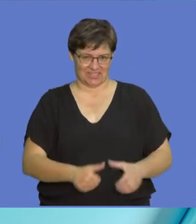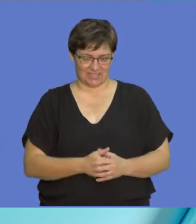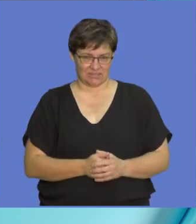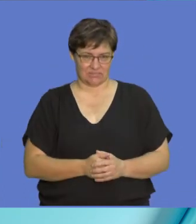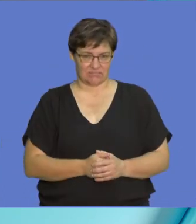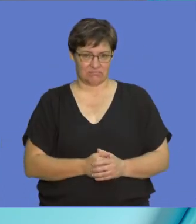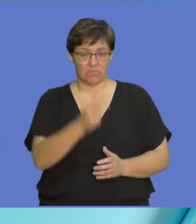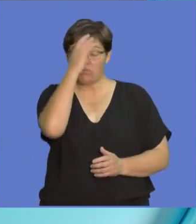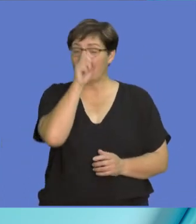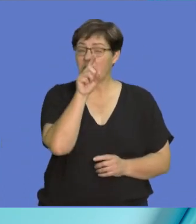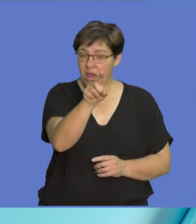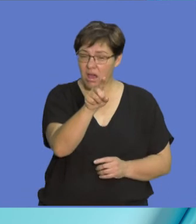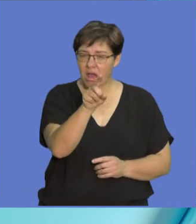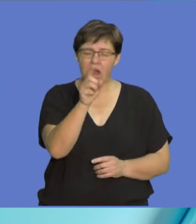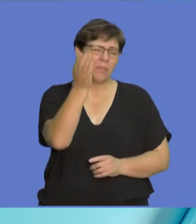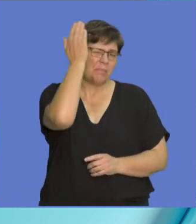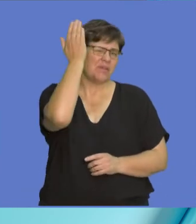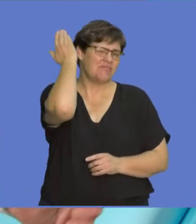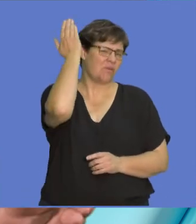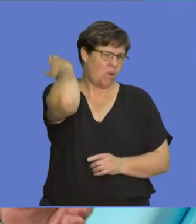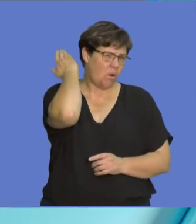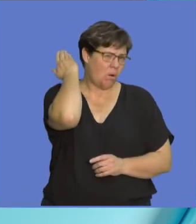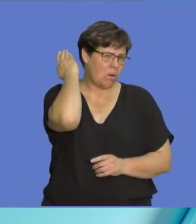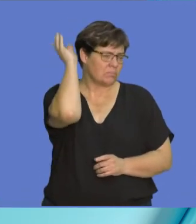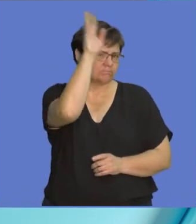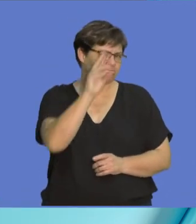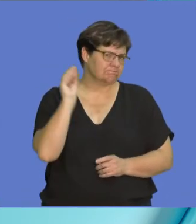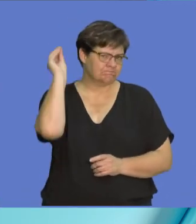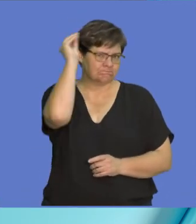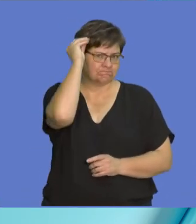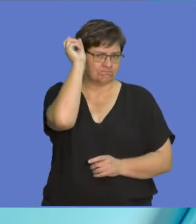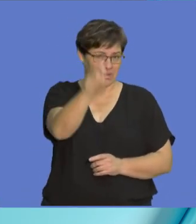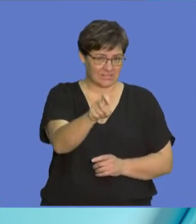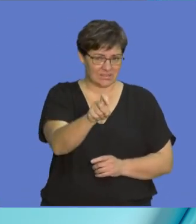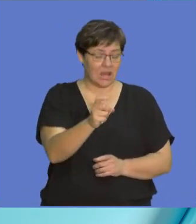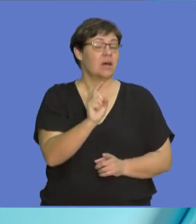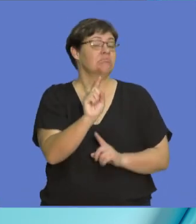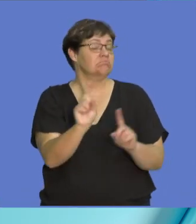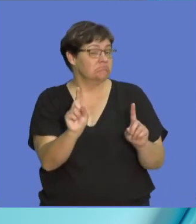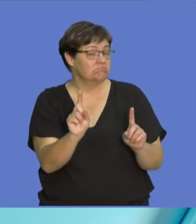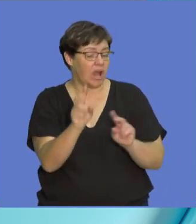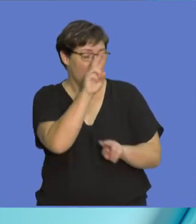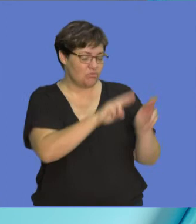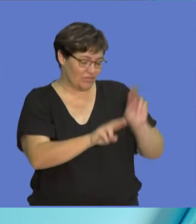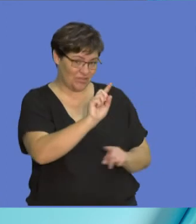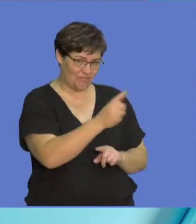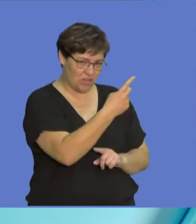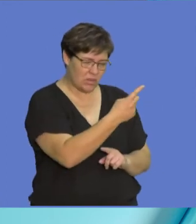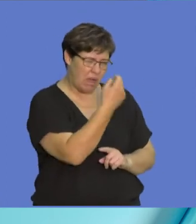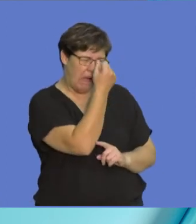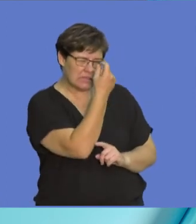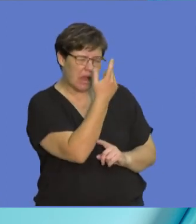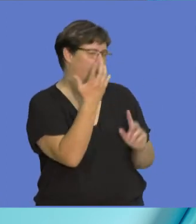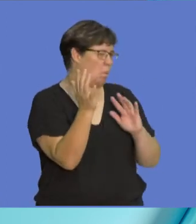go through and recall what we've done in previous lessons, but we always do revision for you so that you understand where we